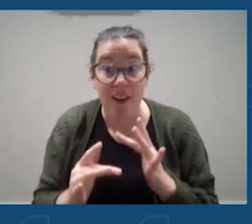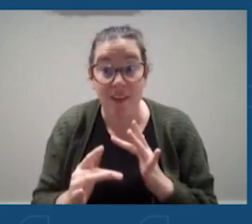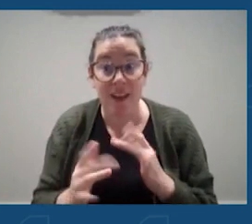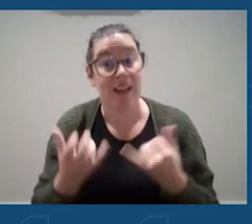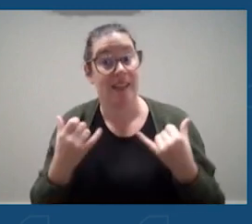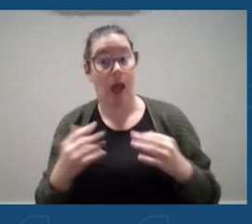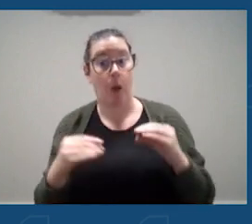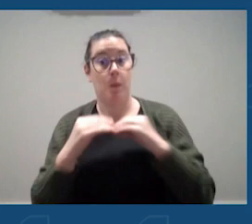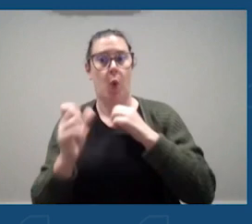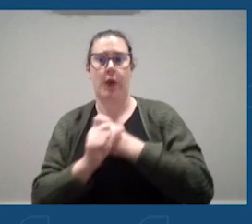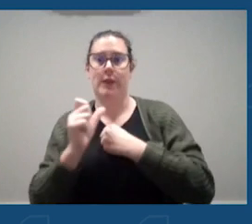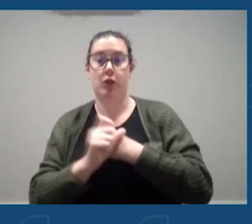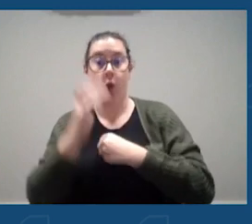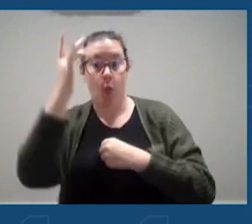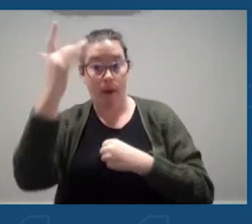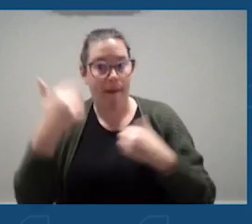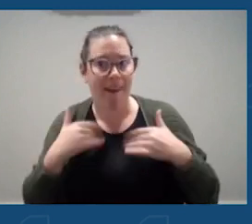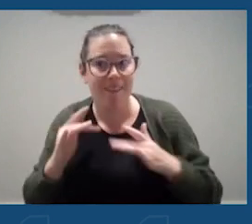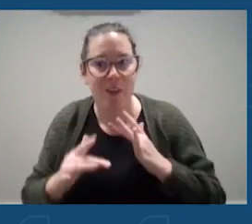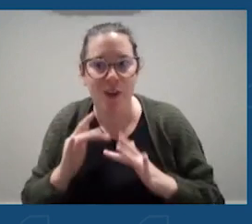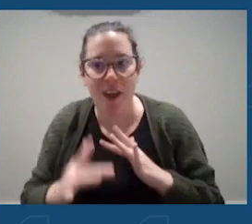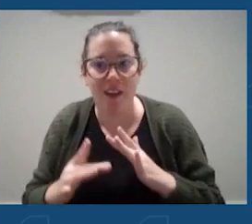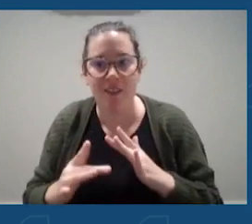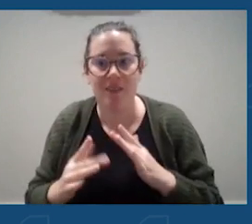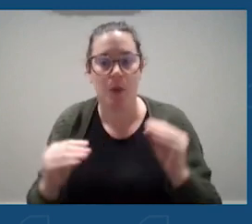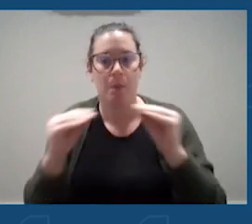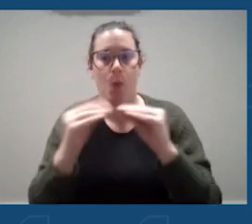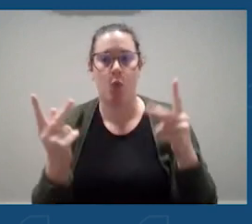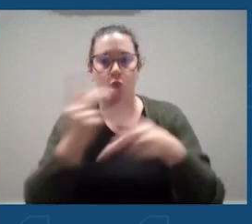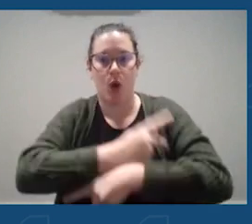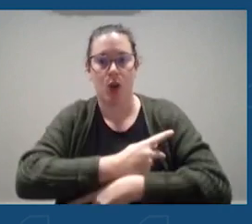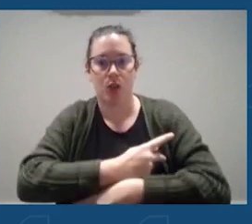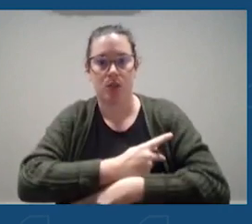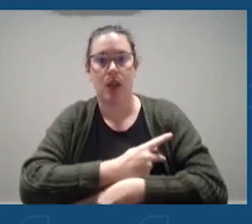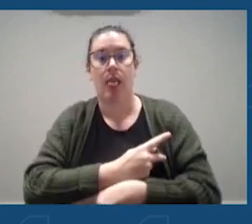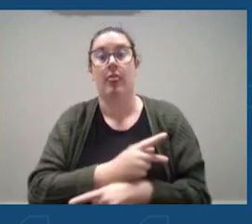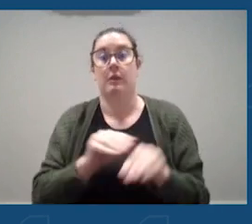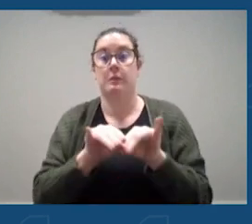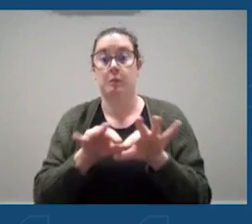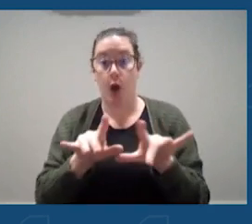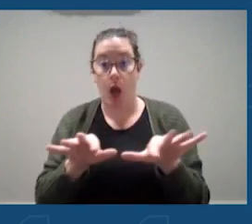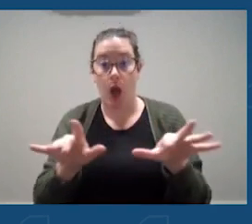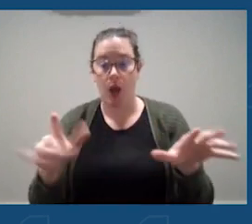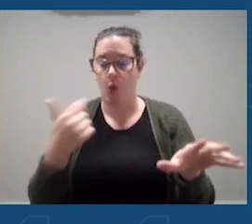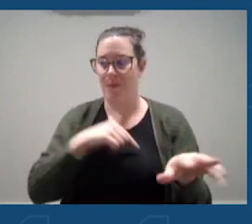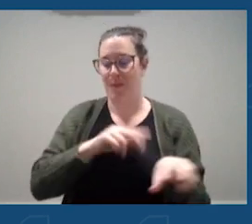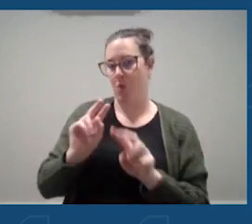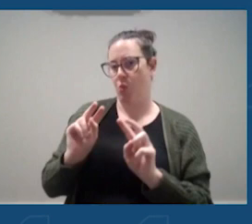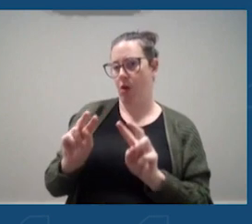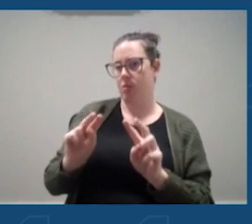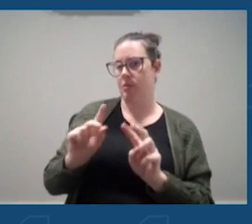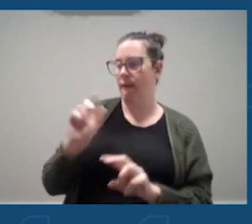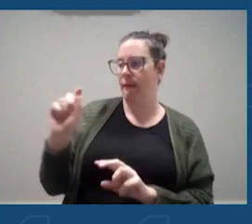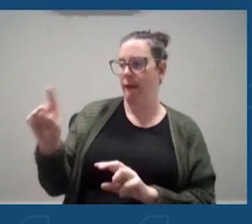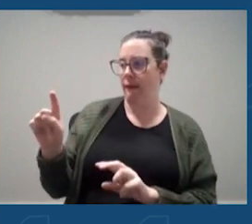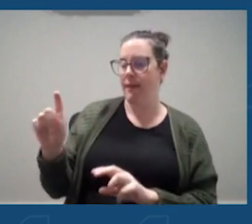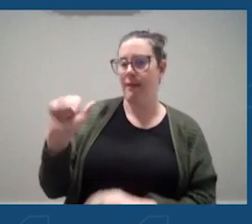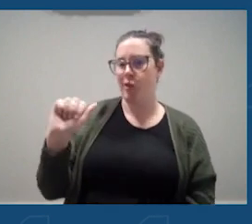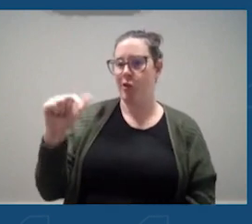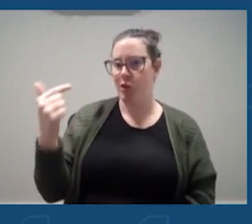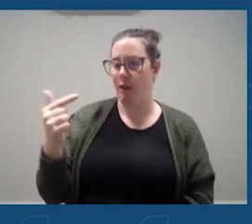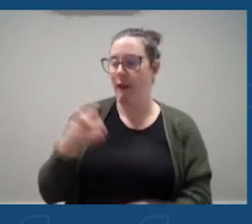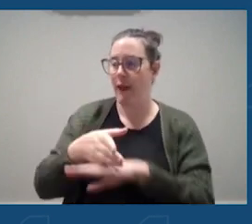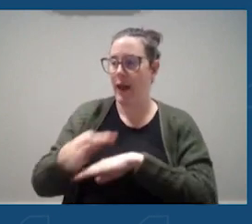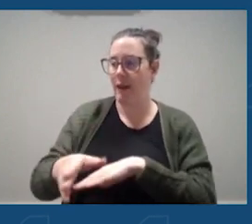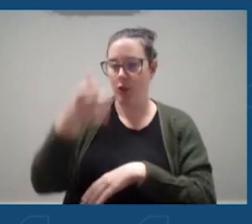more dangerous. You know, the mass spread of this is what we've been watching. And I asked the Attorney General after the Buffalo shooting